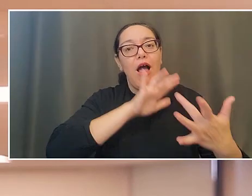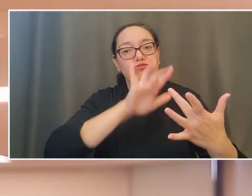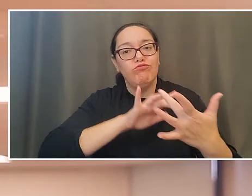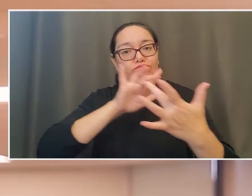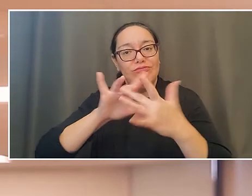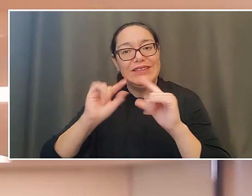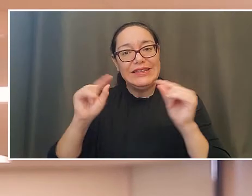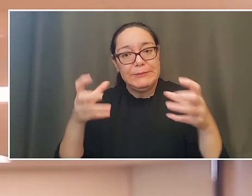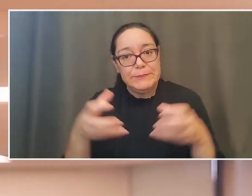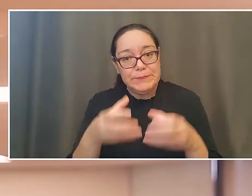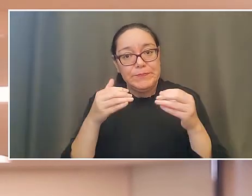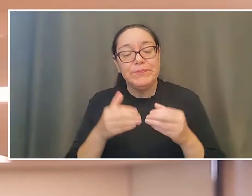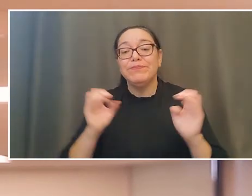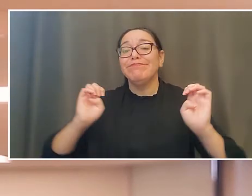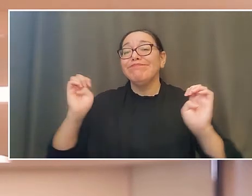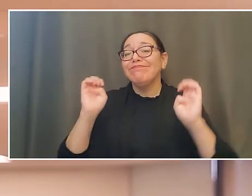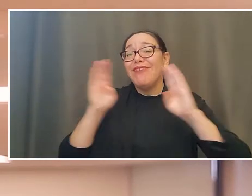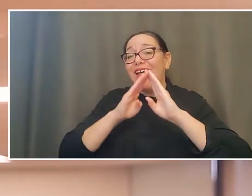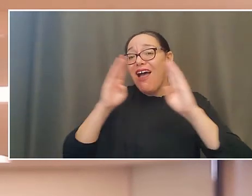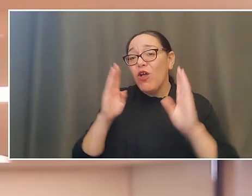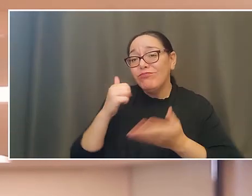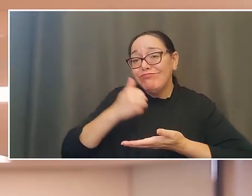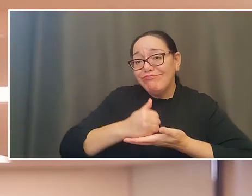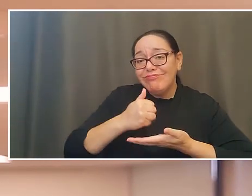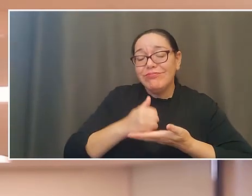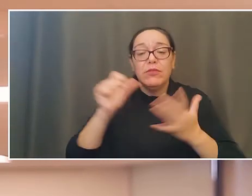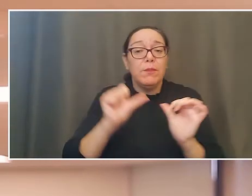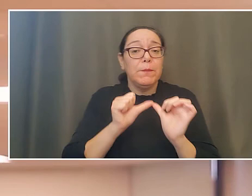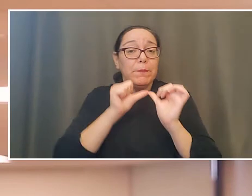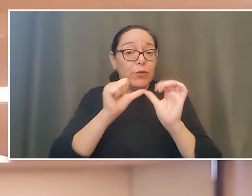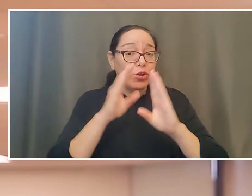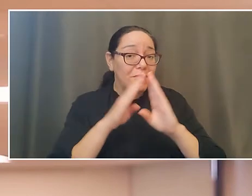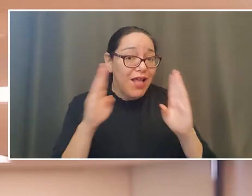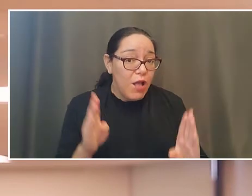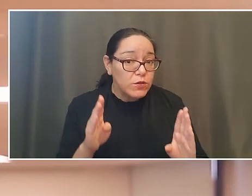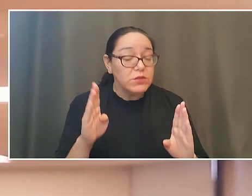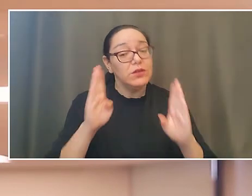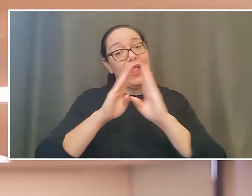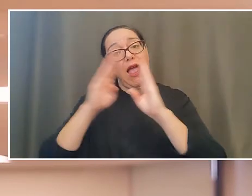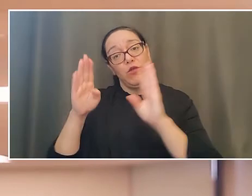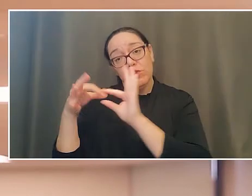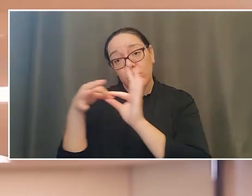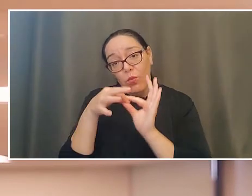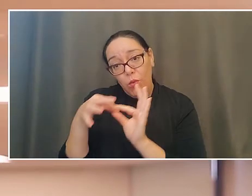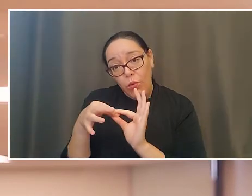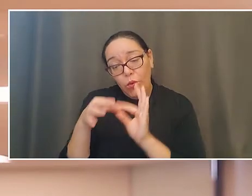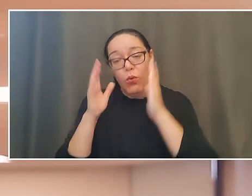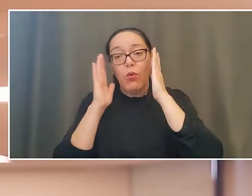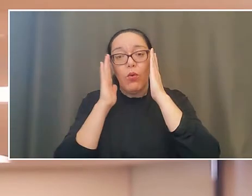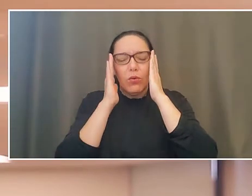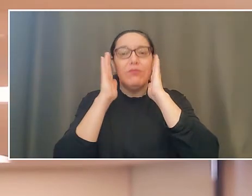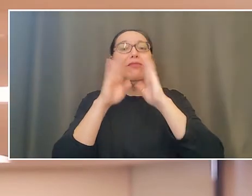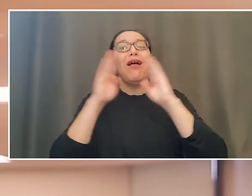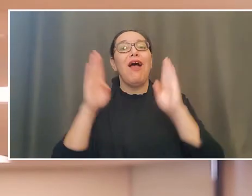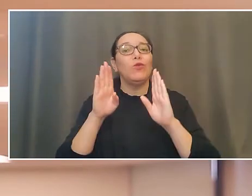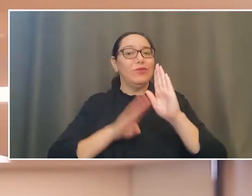housing assistance, permanent housing and housing coordination, and housing